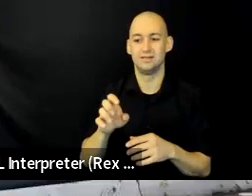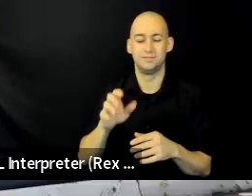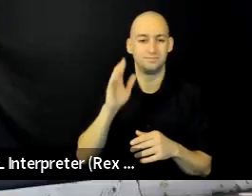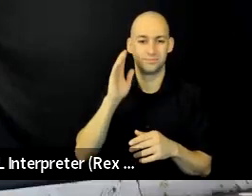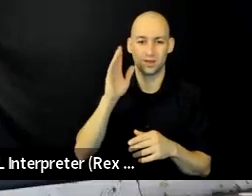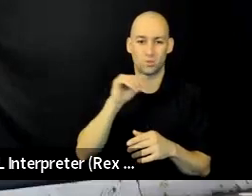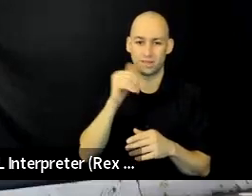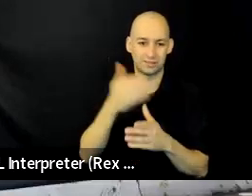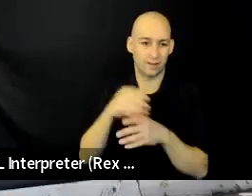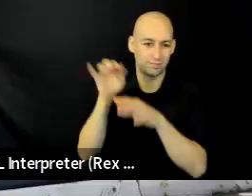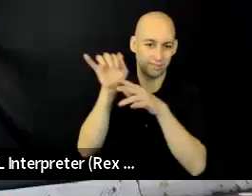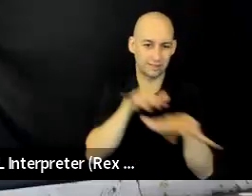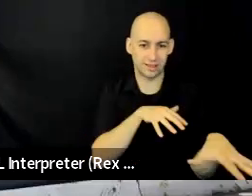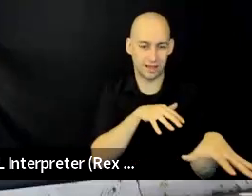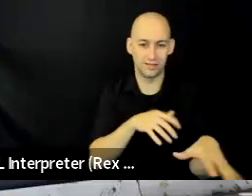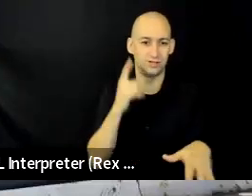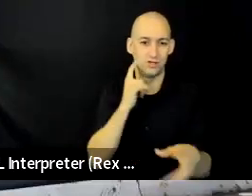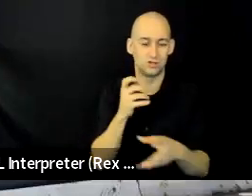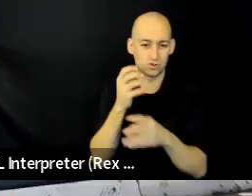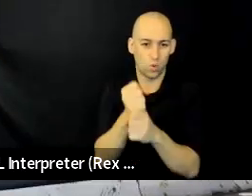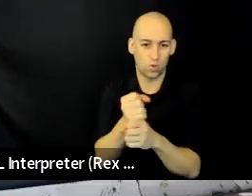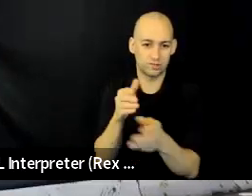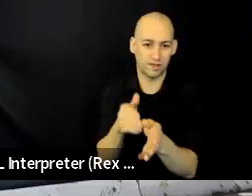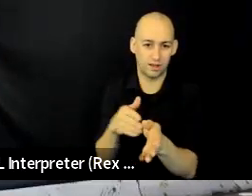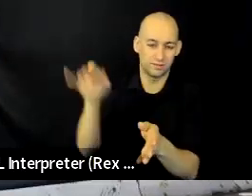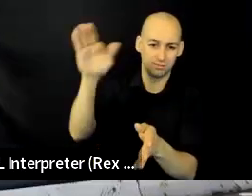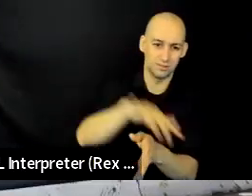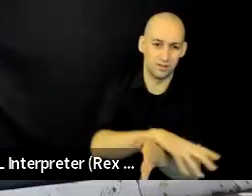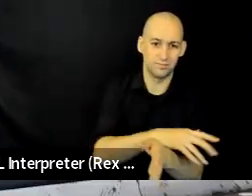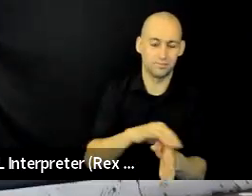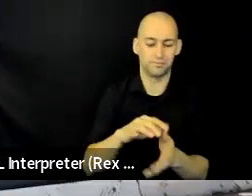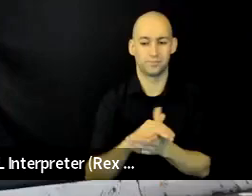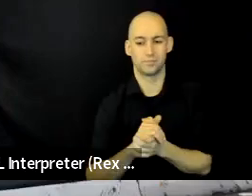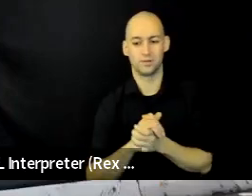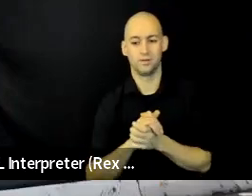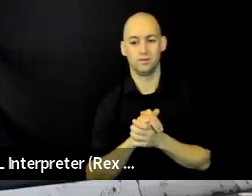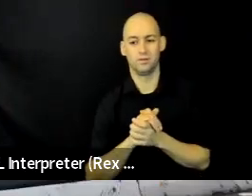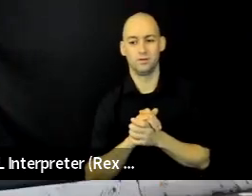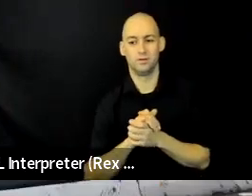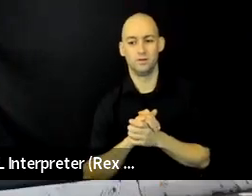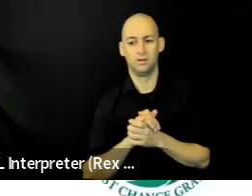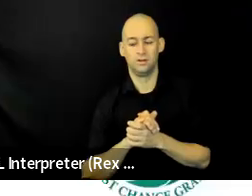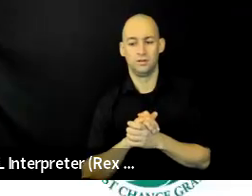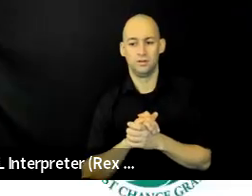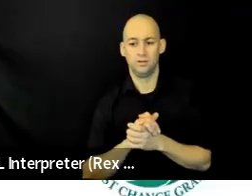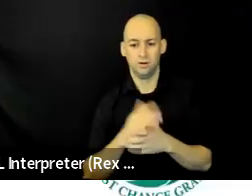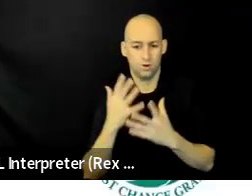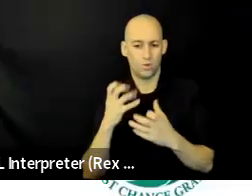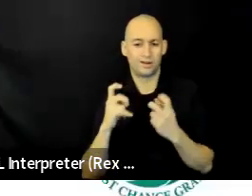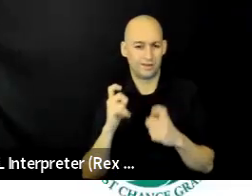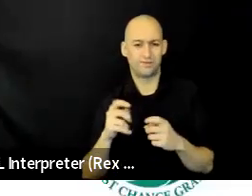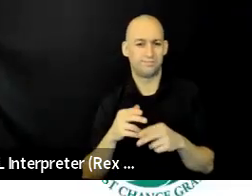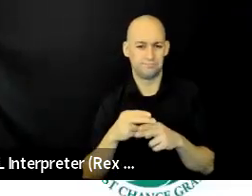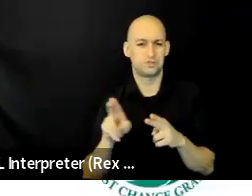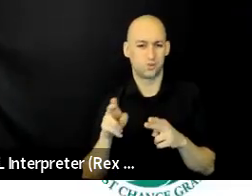temporary structures and aims of our short-term solution. Next slide, please. I'll just provide a very brief